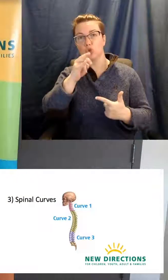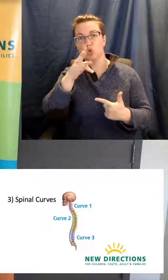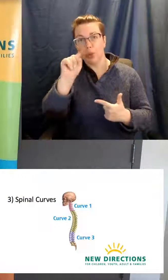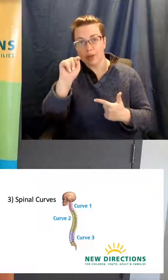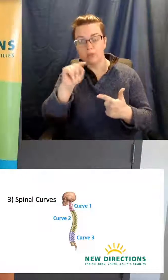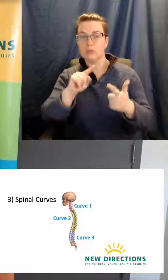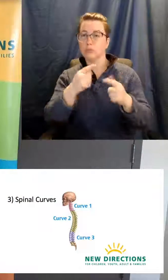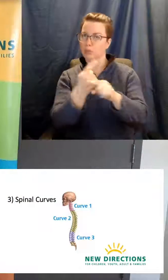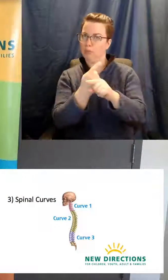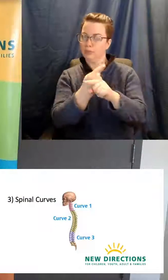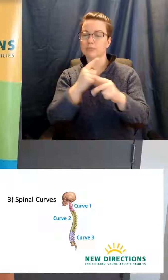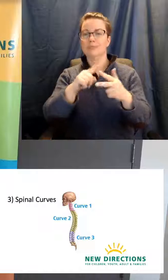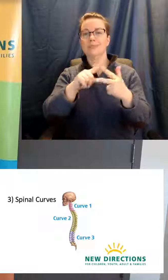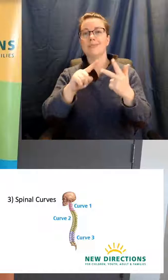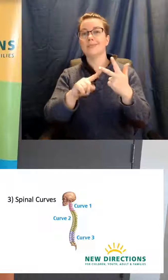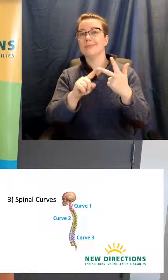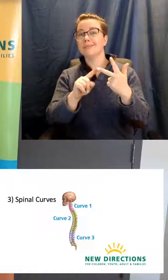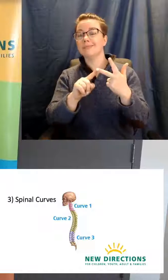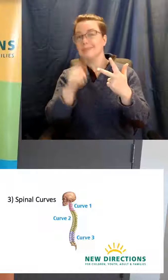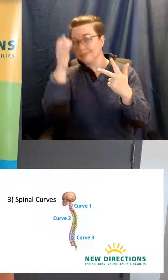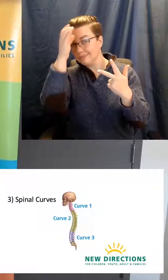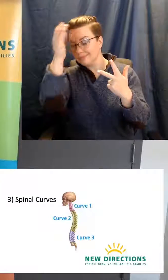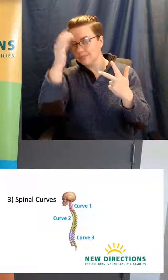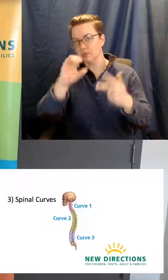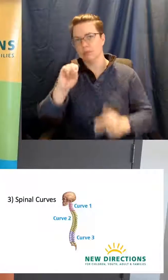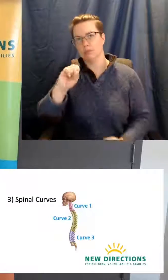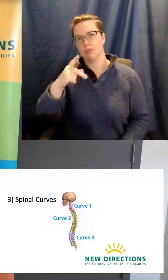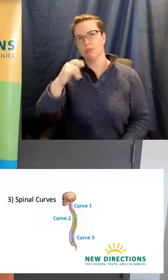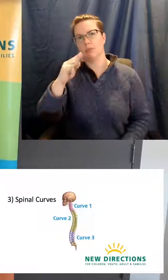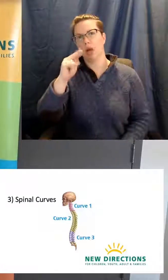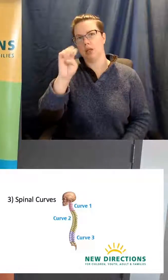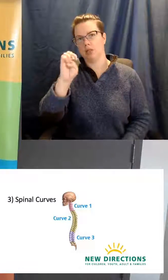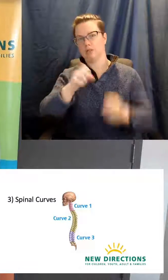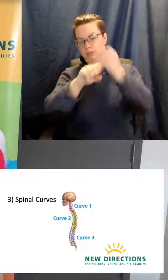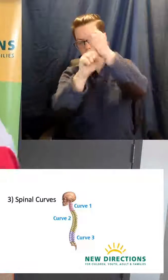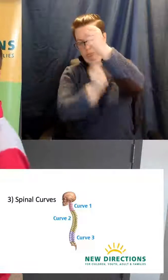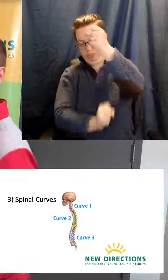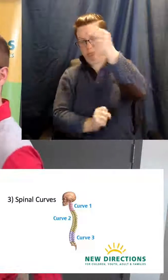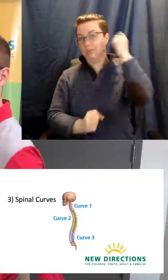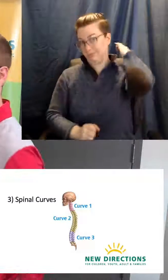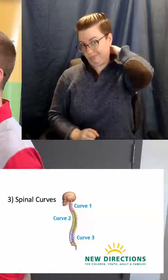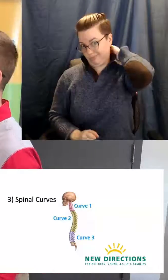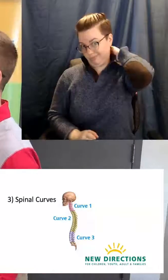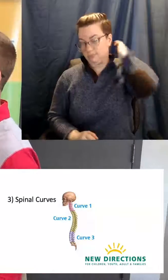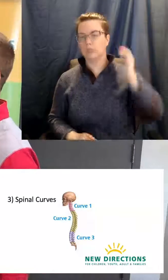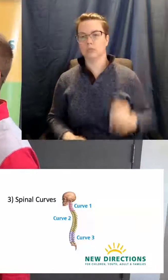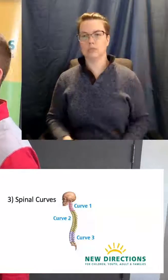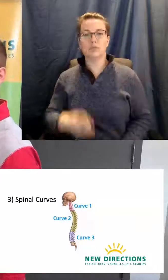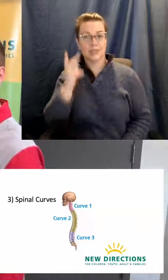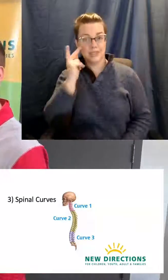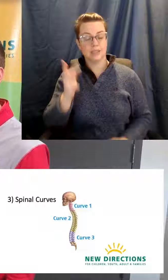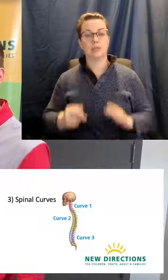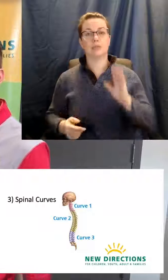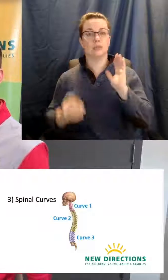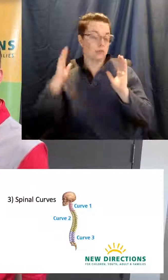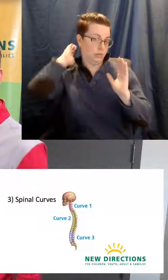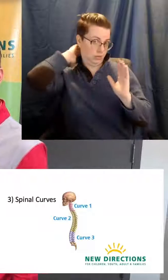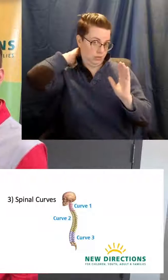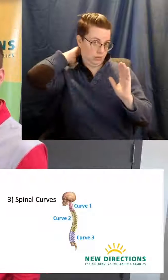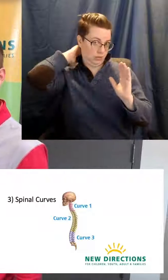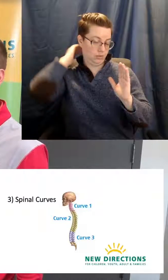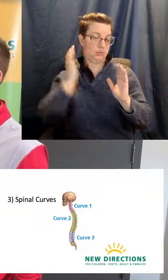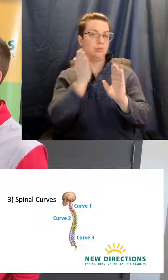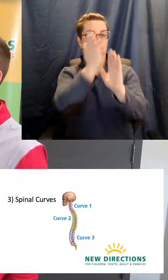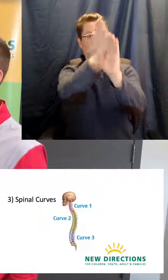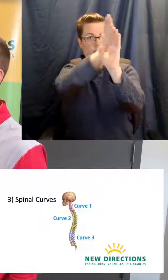my neck, you can see that there's that bend in. So your neck bends in that way. And then as we get down around